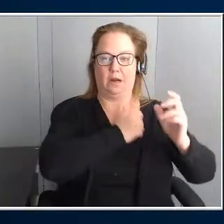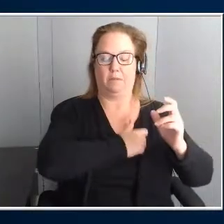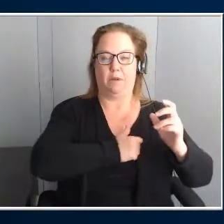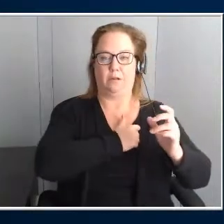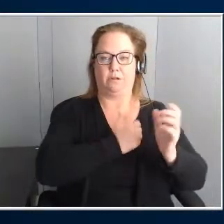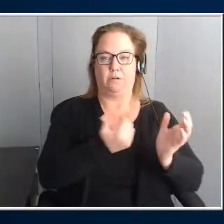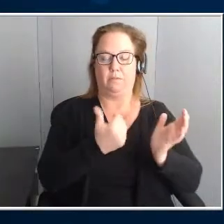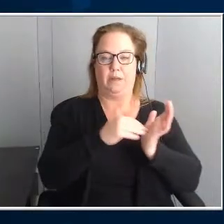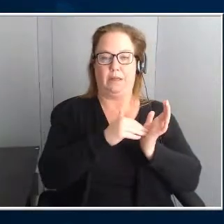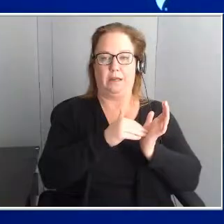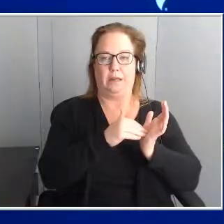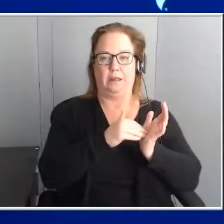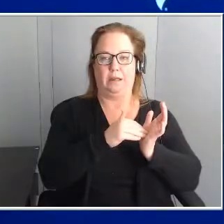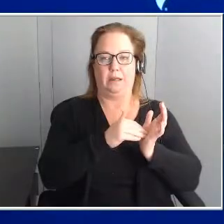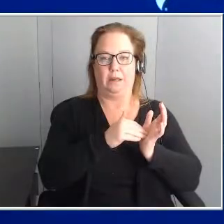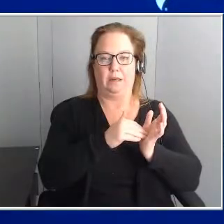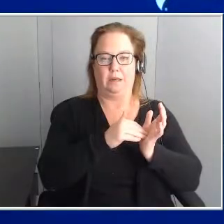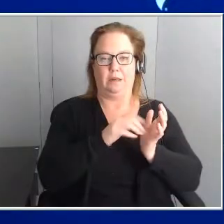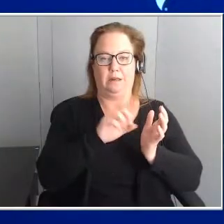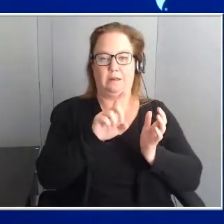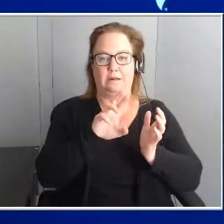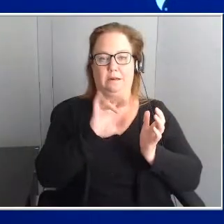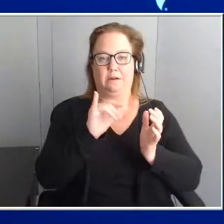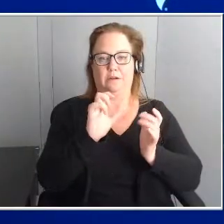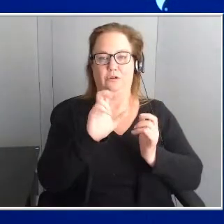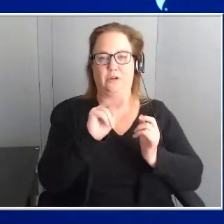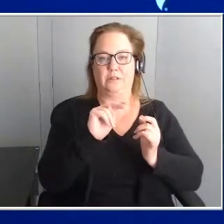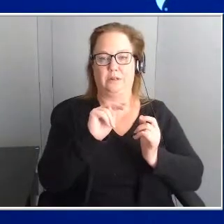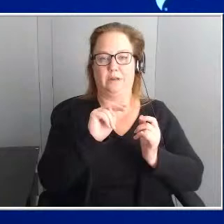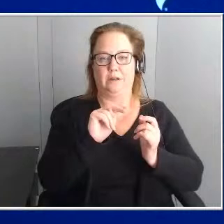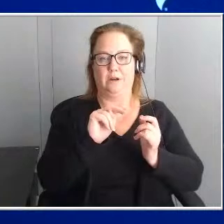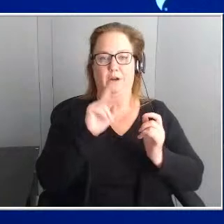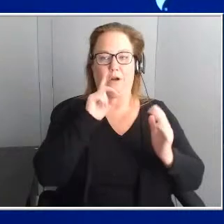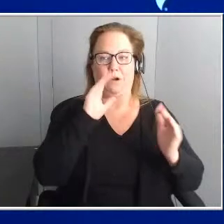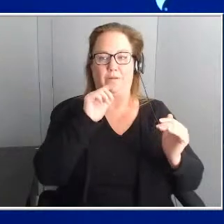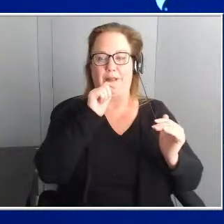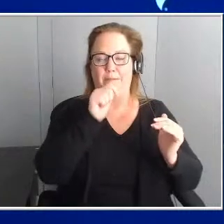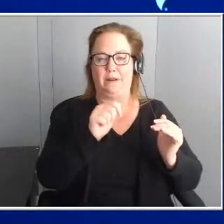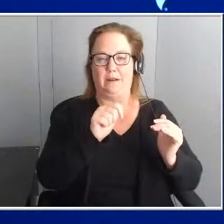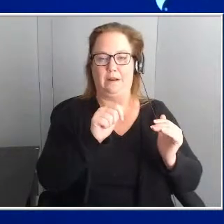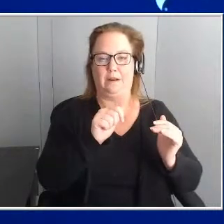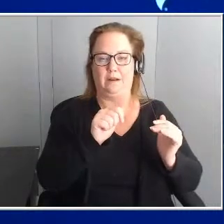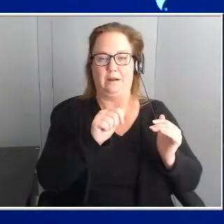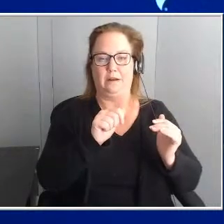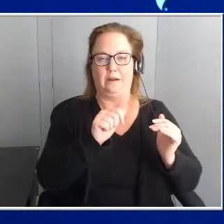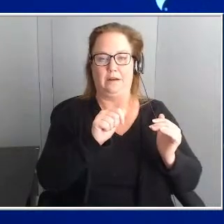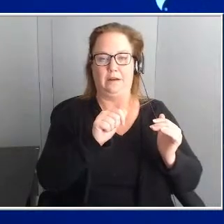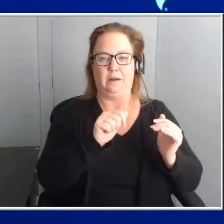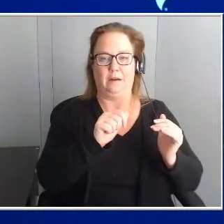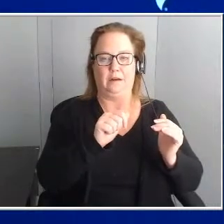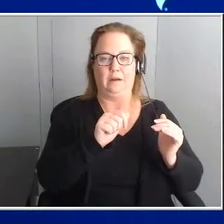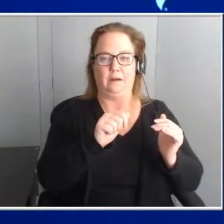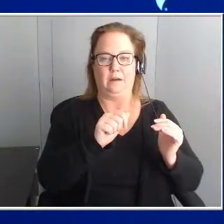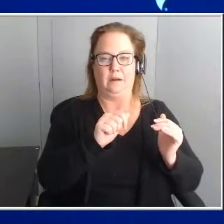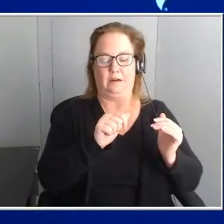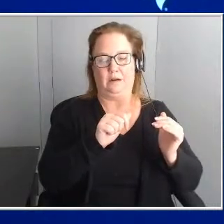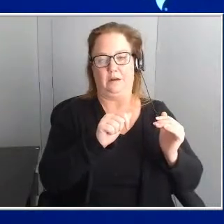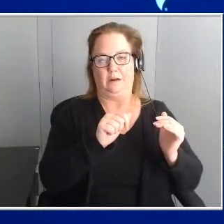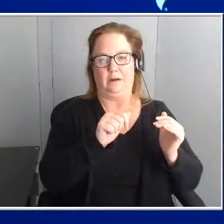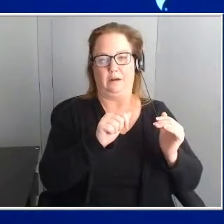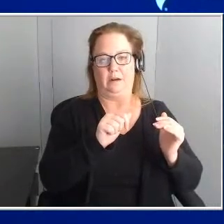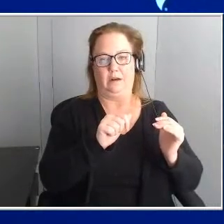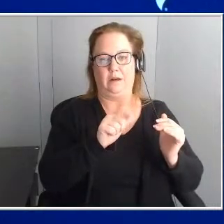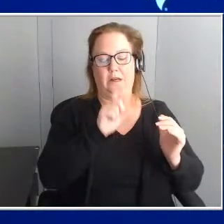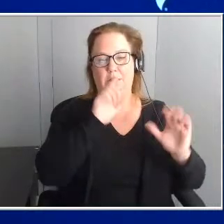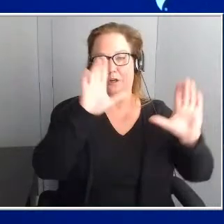I just missed what Dr. Johnson was saying, so hopefully I'm not. But I would just want to say, one, it's a really great